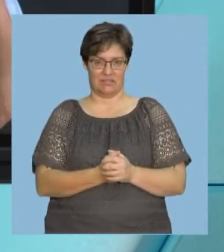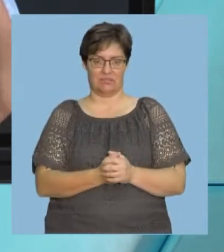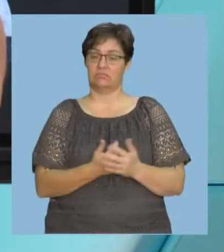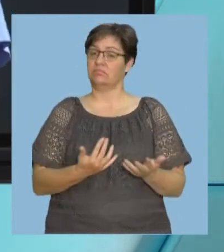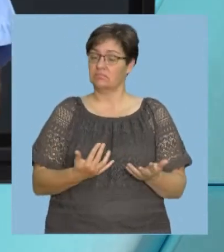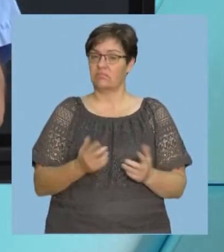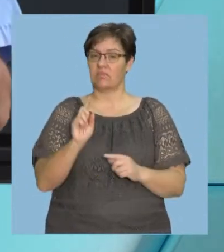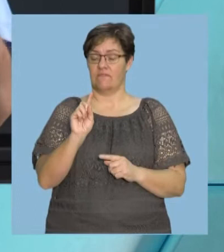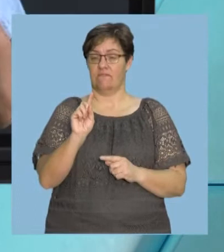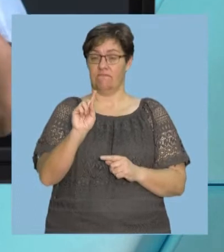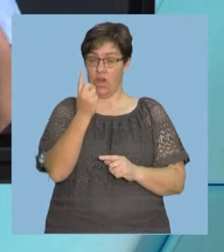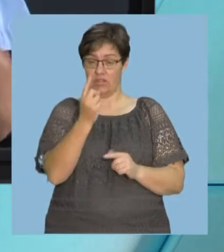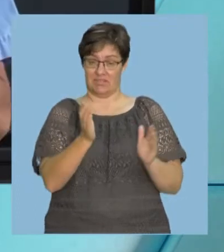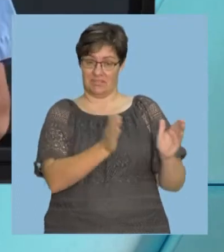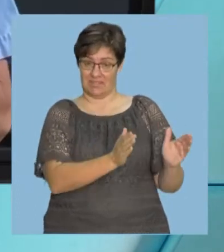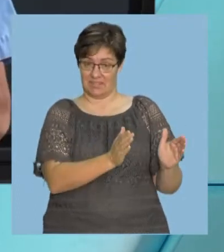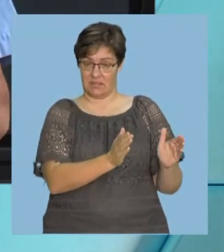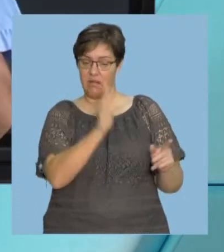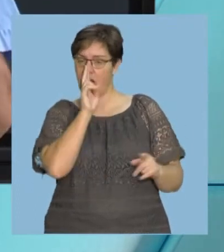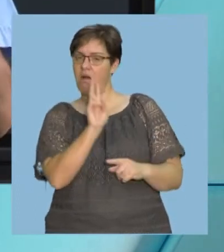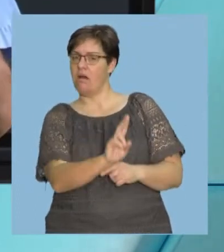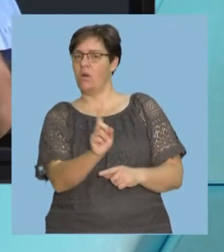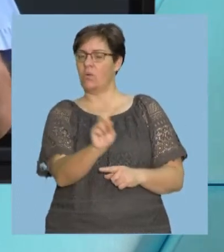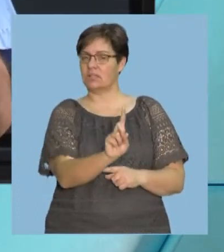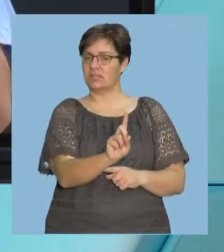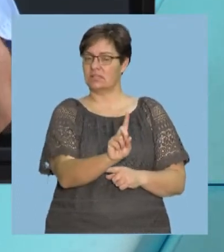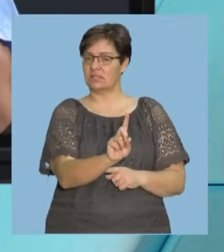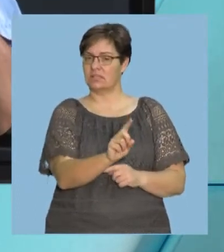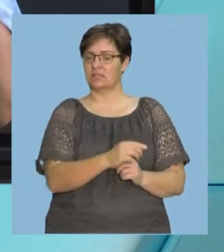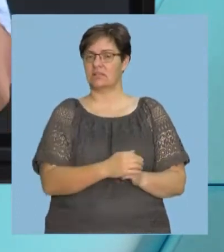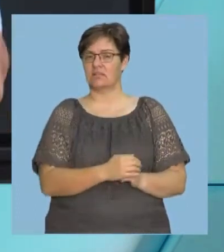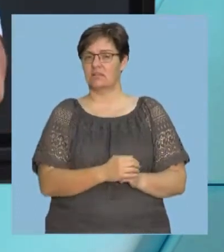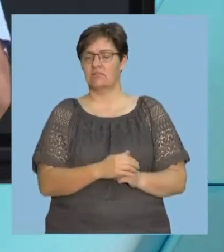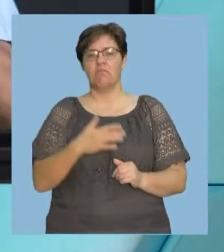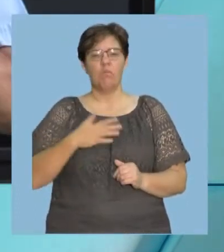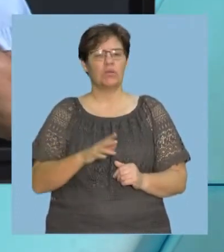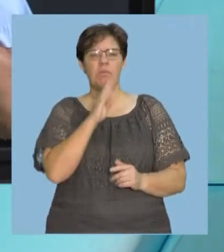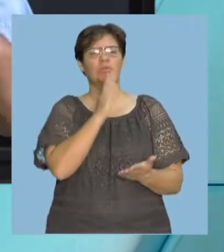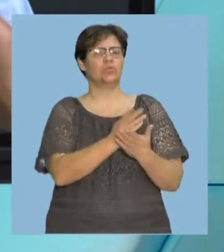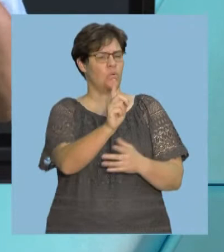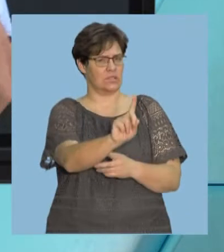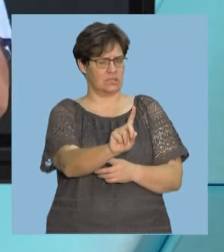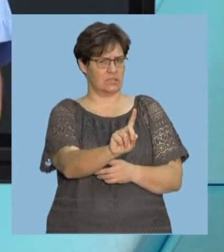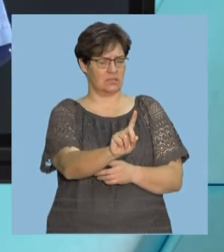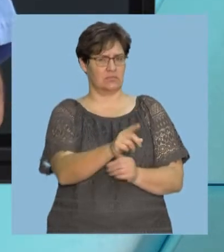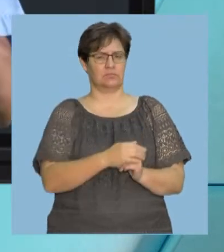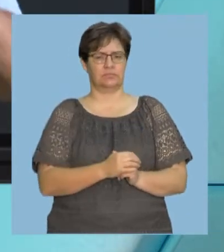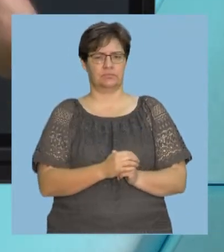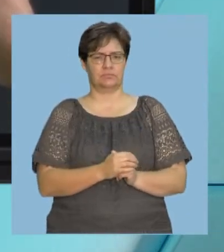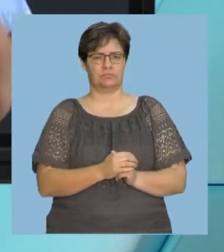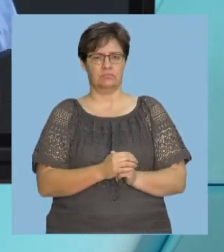in our first little segment that we were looking at this first lesson, we wanted to make sure that we